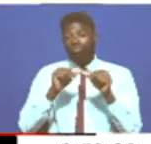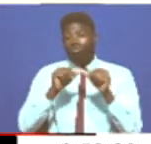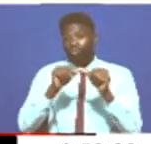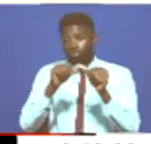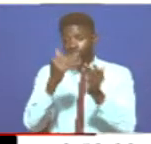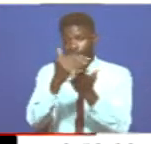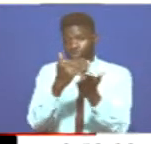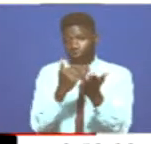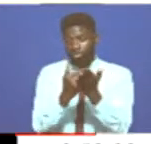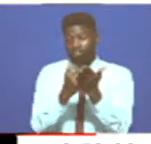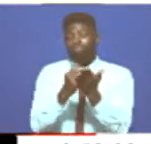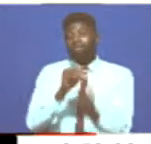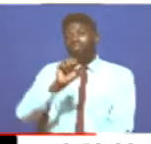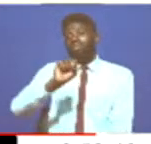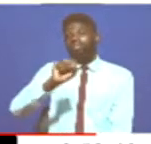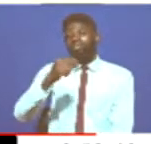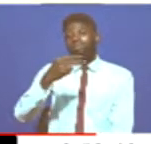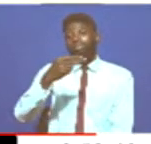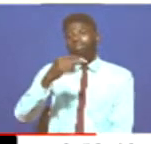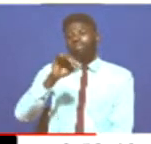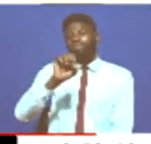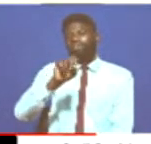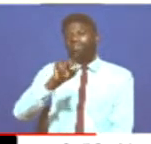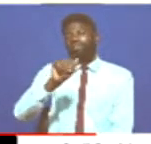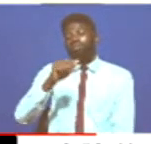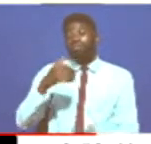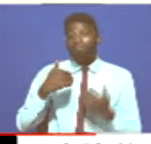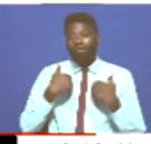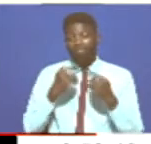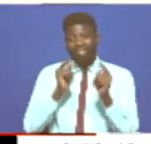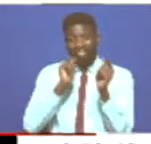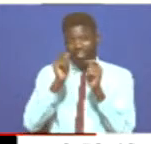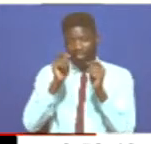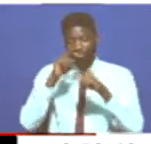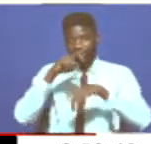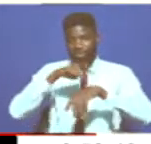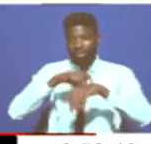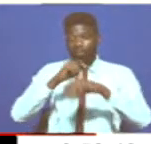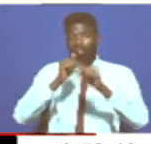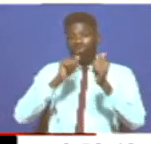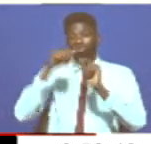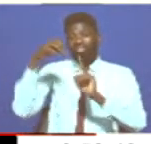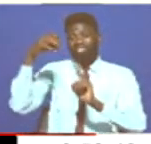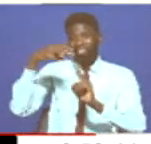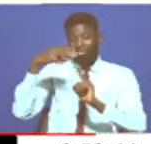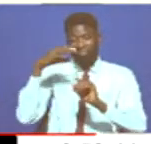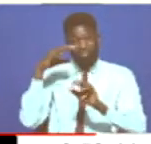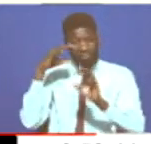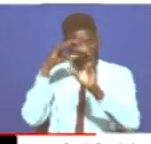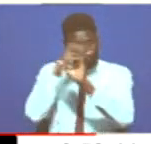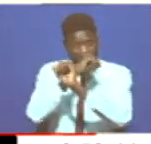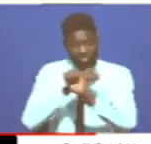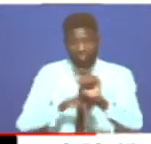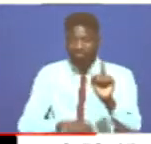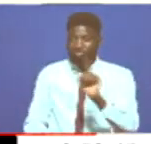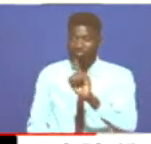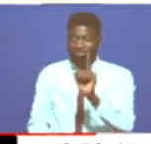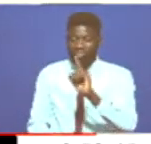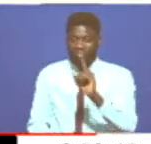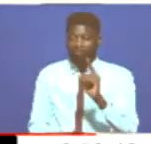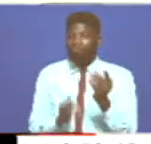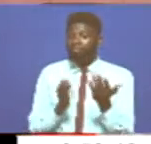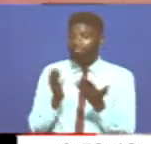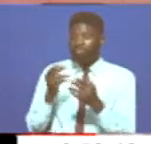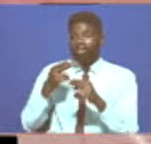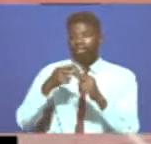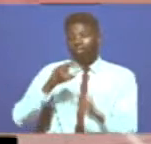an amazing interview in her weekly segment called Spotlight tonight. You don't want to miss that out. Have yourself a peaceful night. My name is Karen